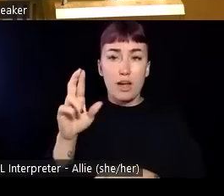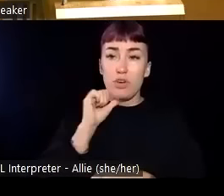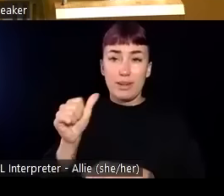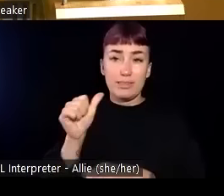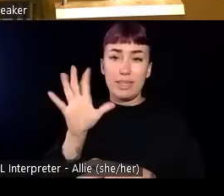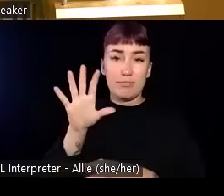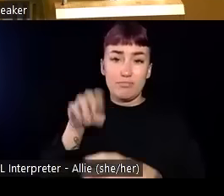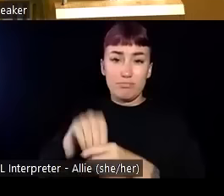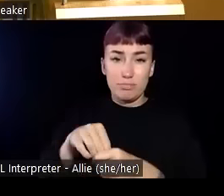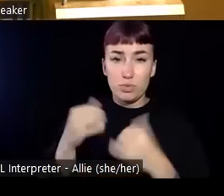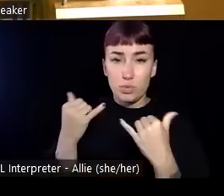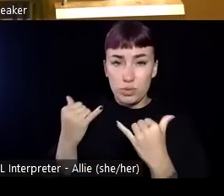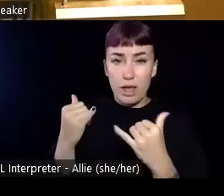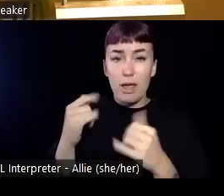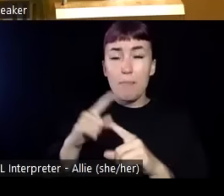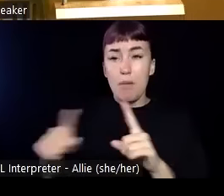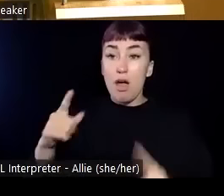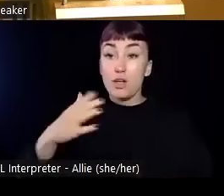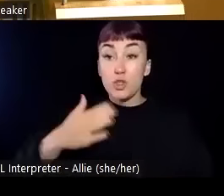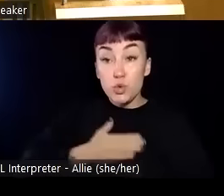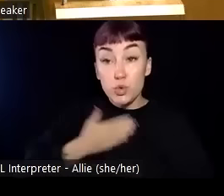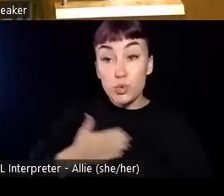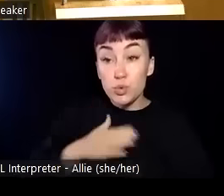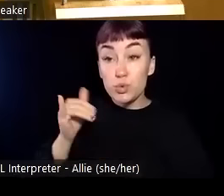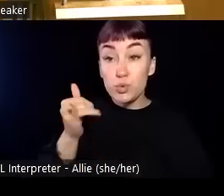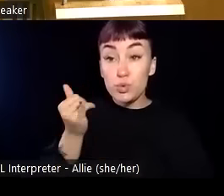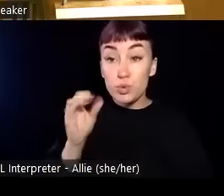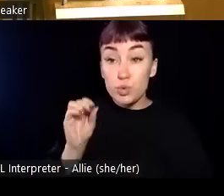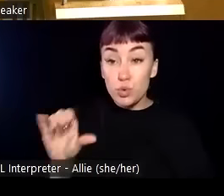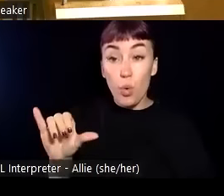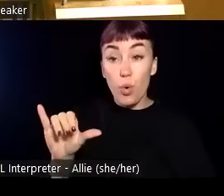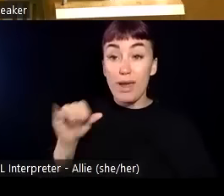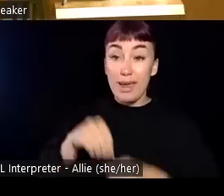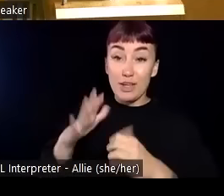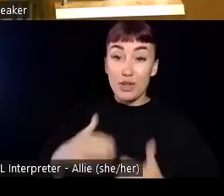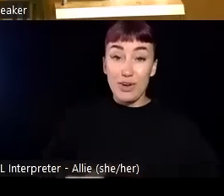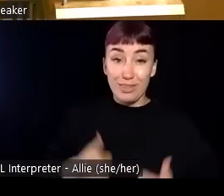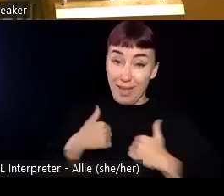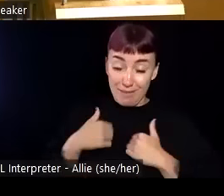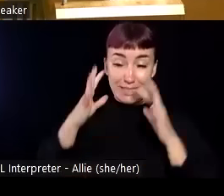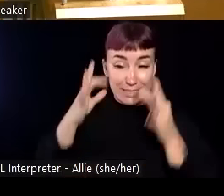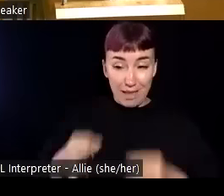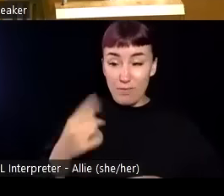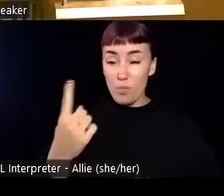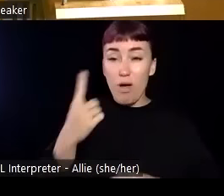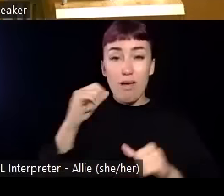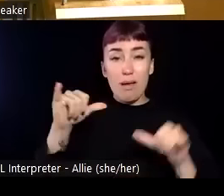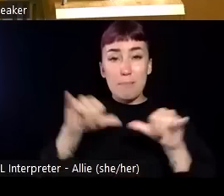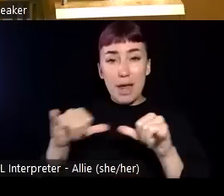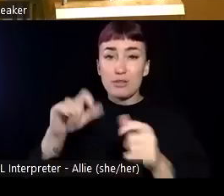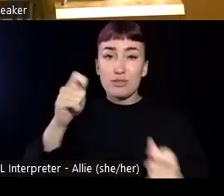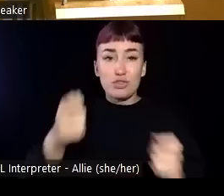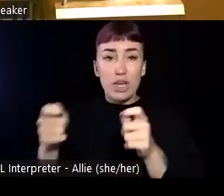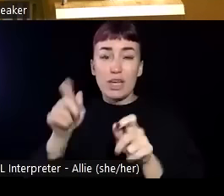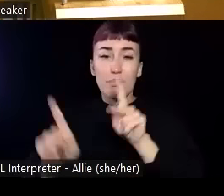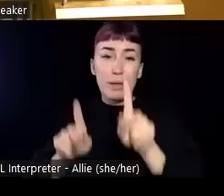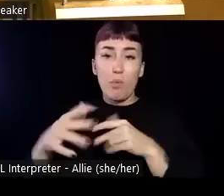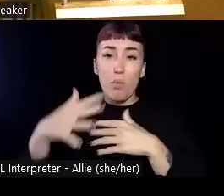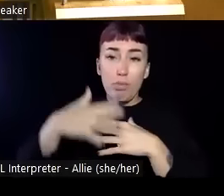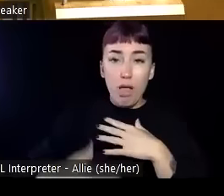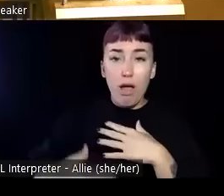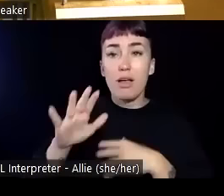today, but having joy in your life is absolutely one of them. We can measure changes in people's blood in